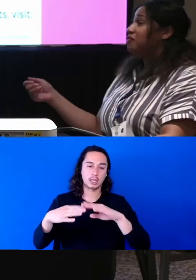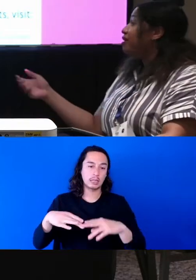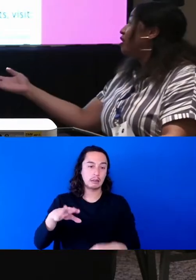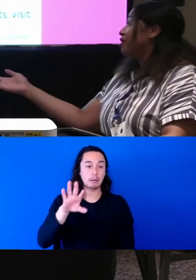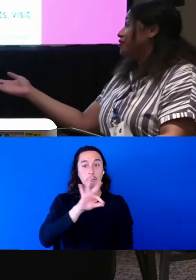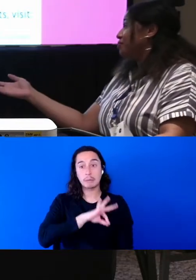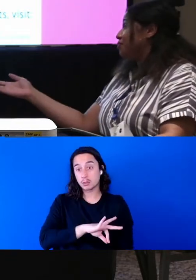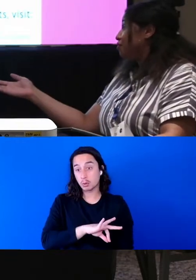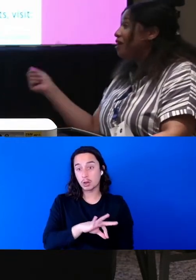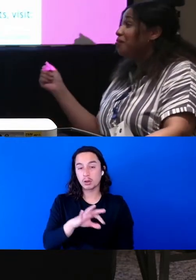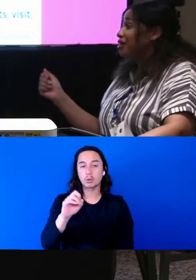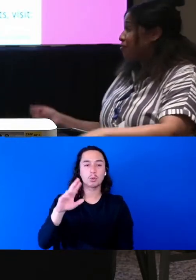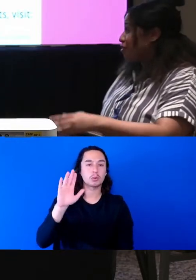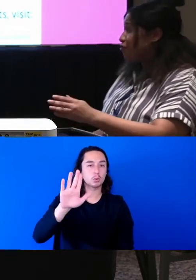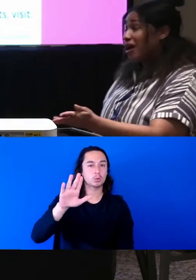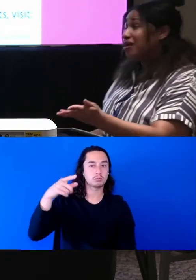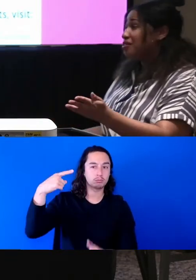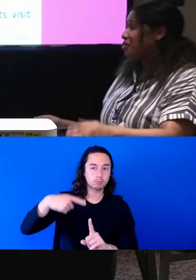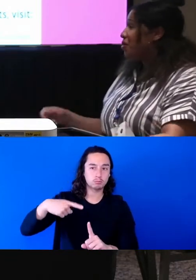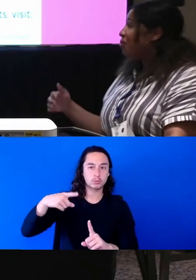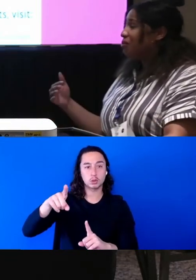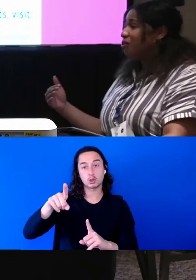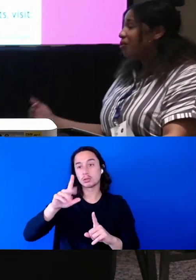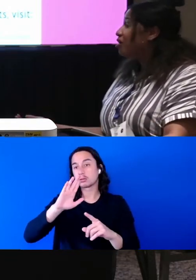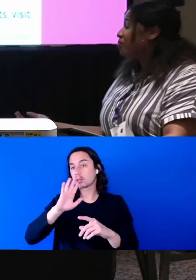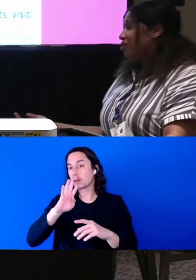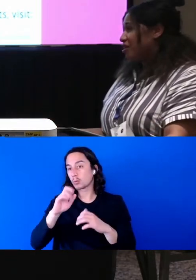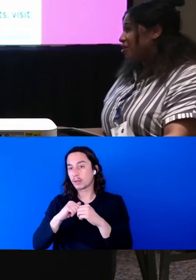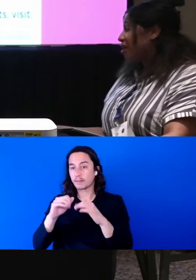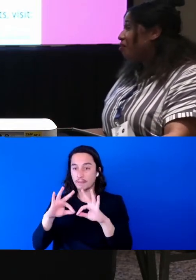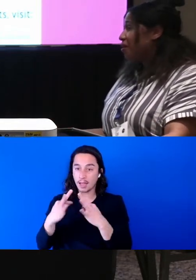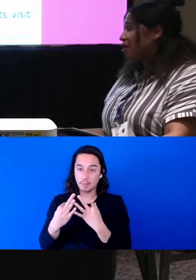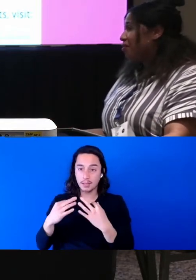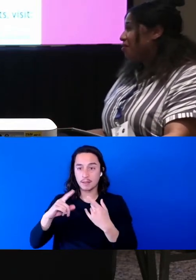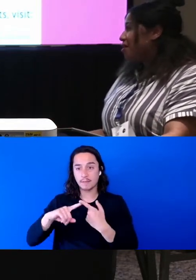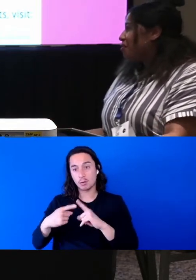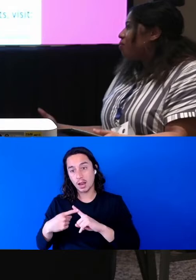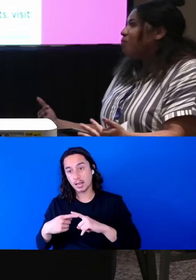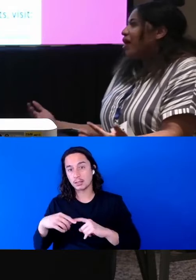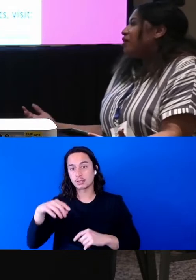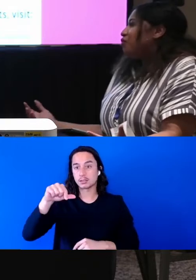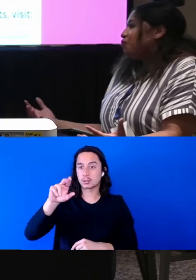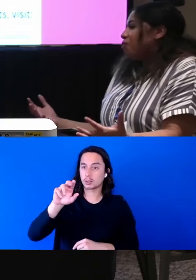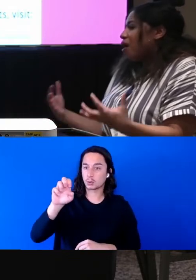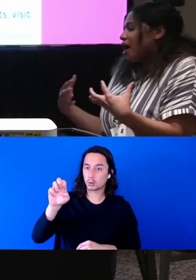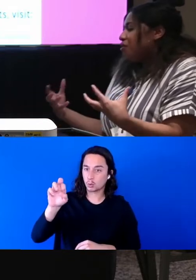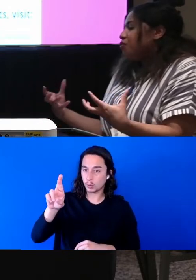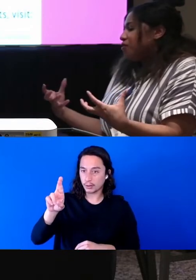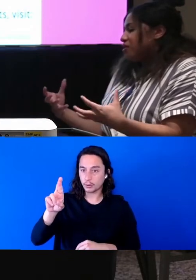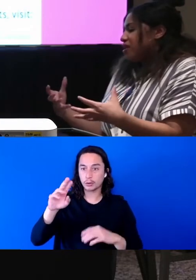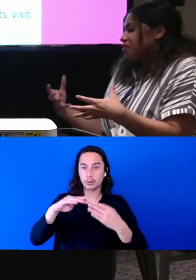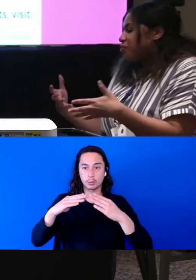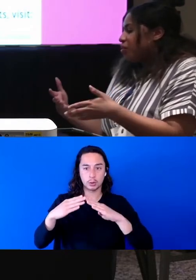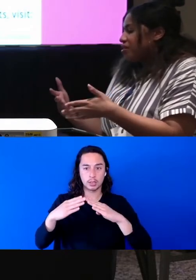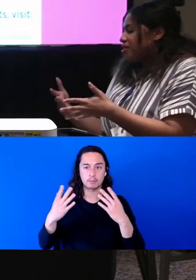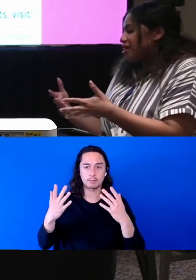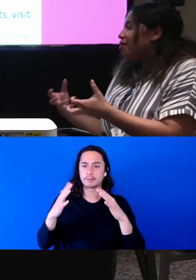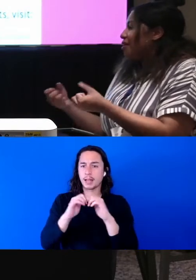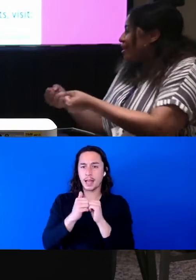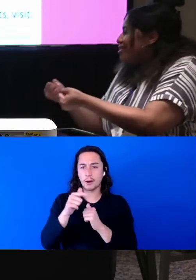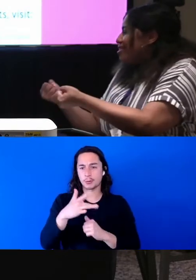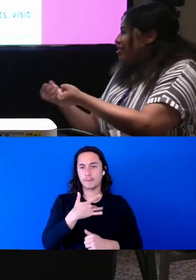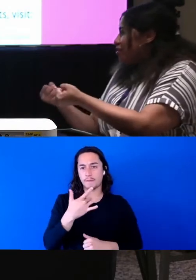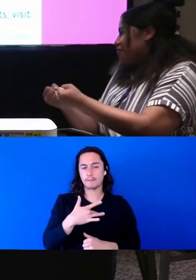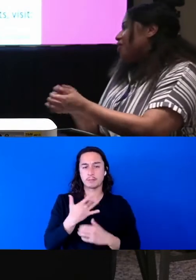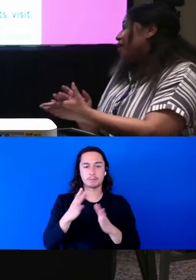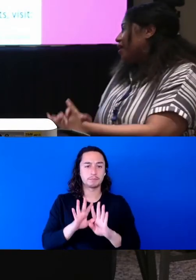you're very specifically talking to your family or your friends or the queer community that you care about. How do you feel that it's important to